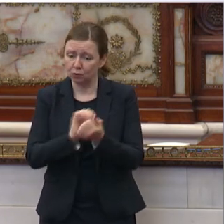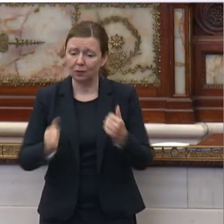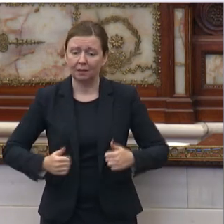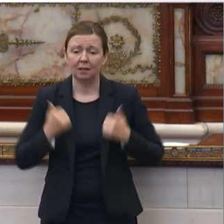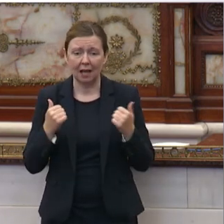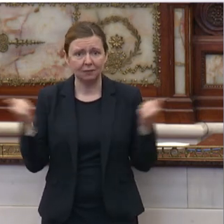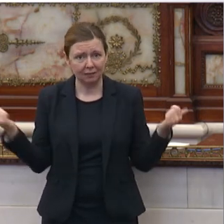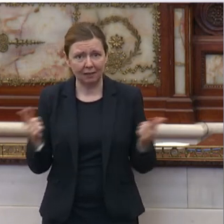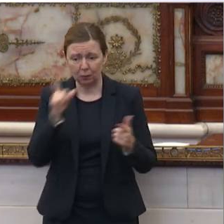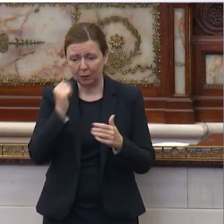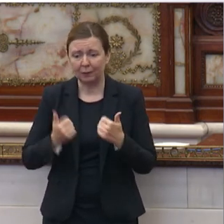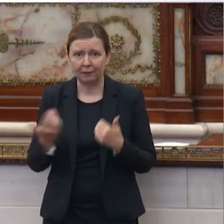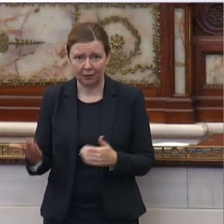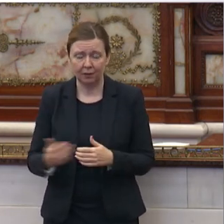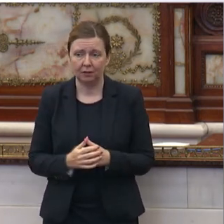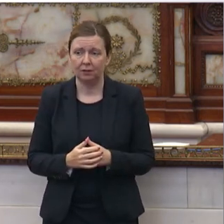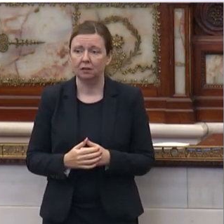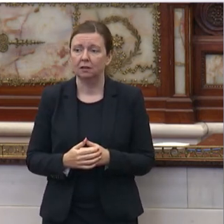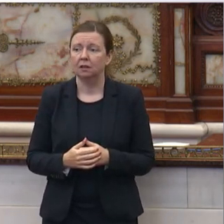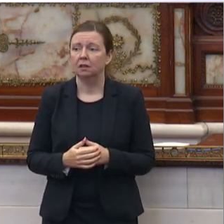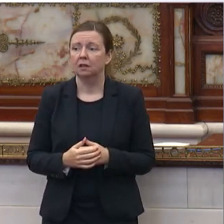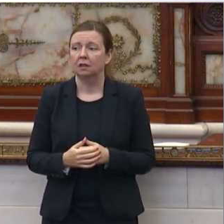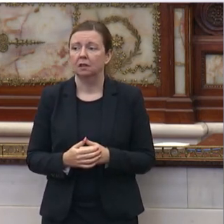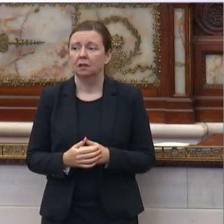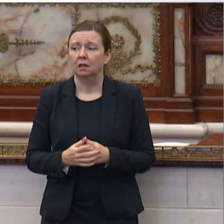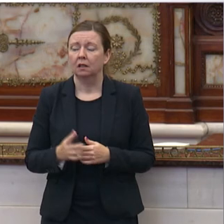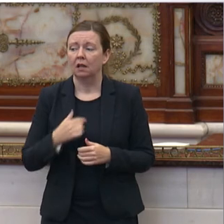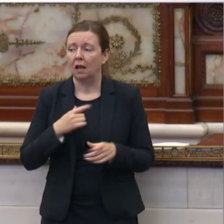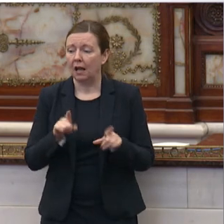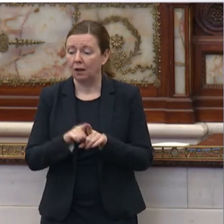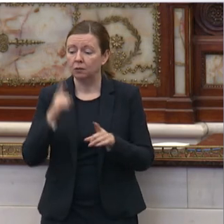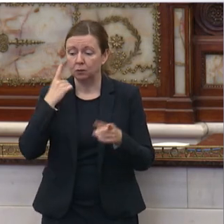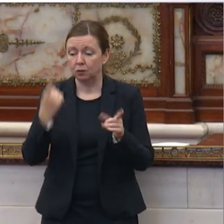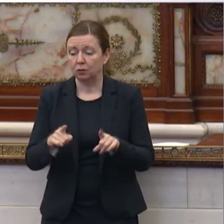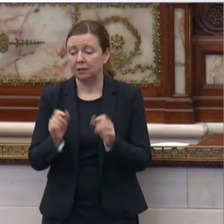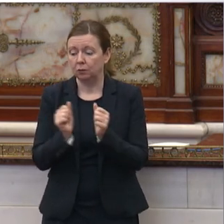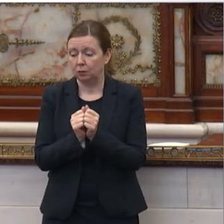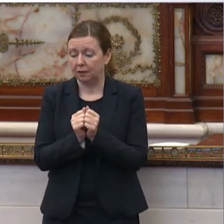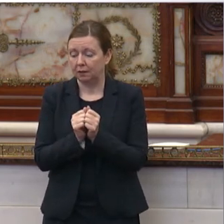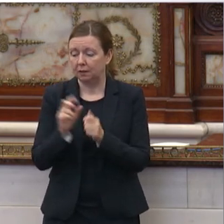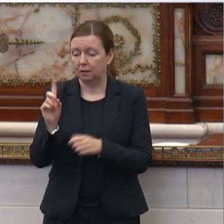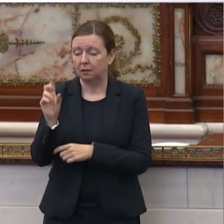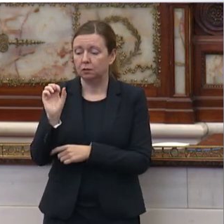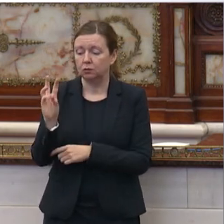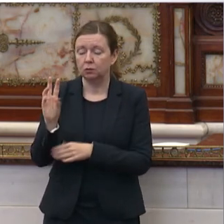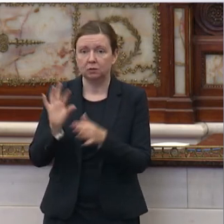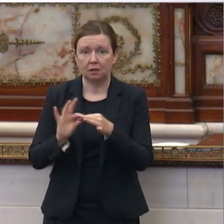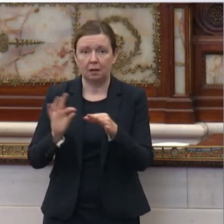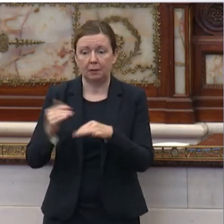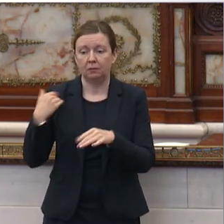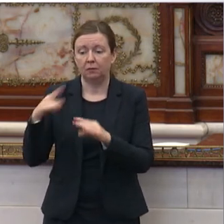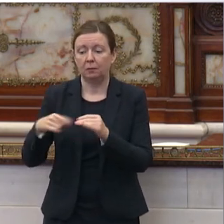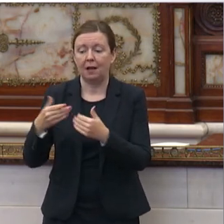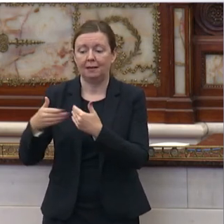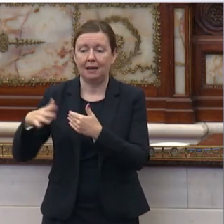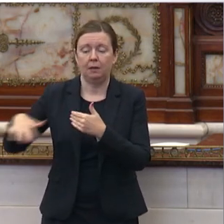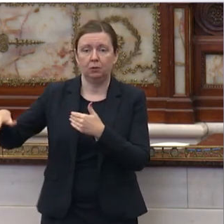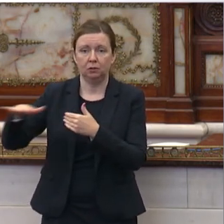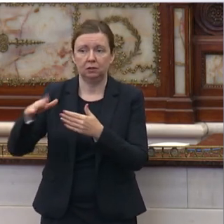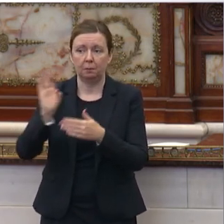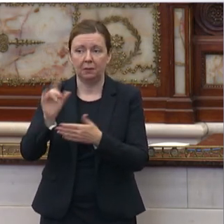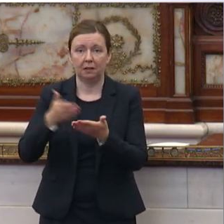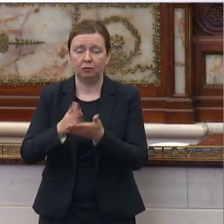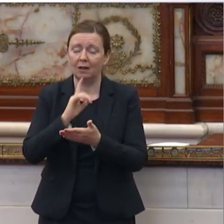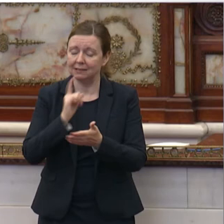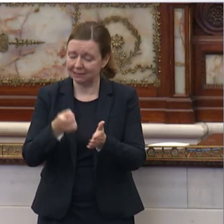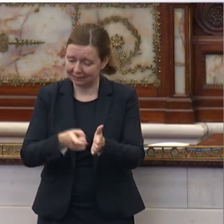of a beloved small business. And I also agree with Drew's comment earlier about a neighbor's bill of rights. I think it's necessary